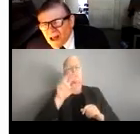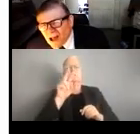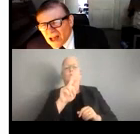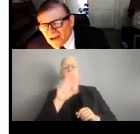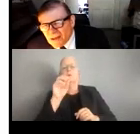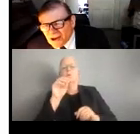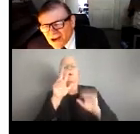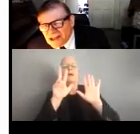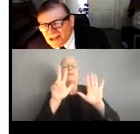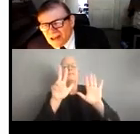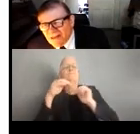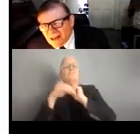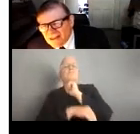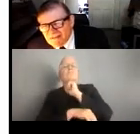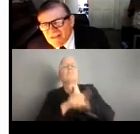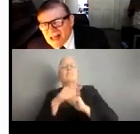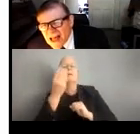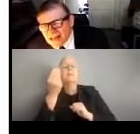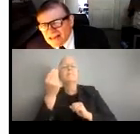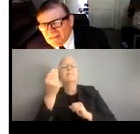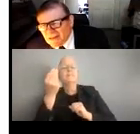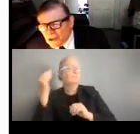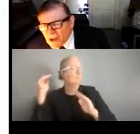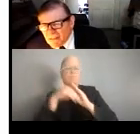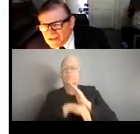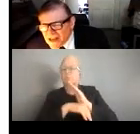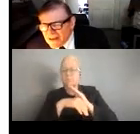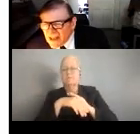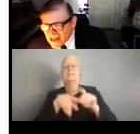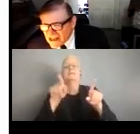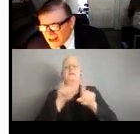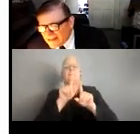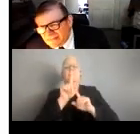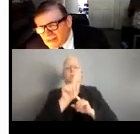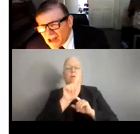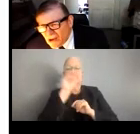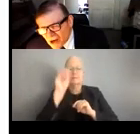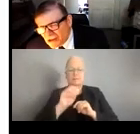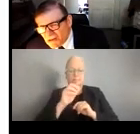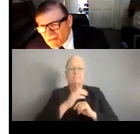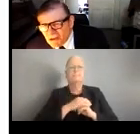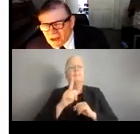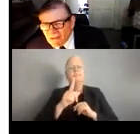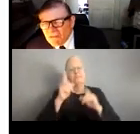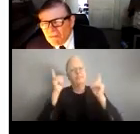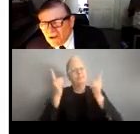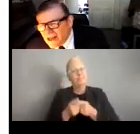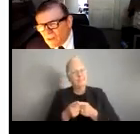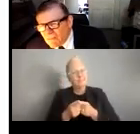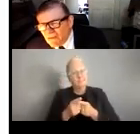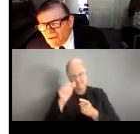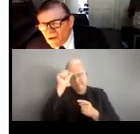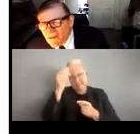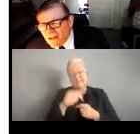fall, economic crash that affected them, and similarly for the 1%. In India, which remember we're at